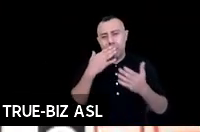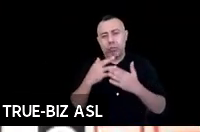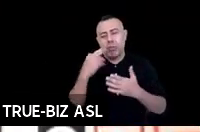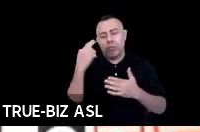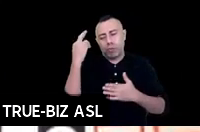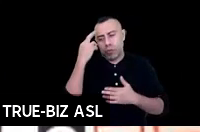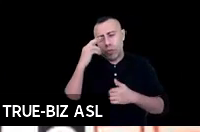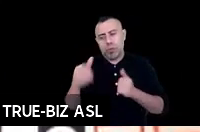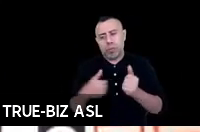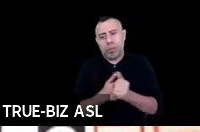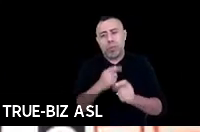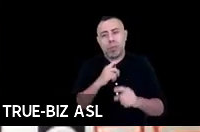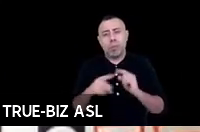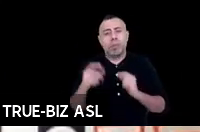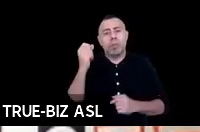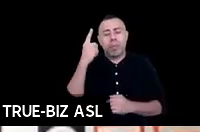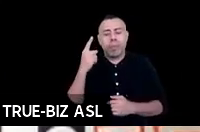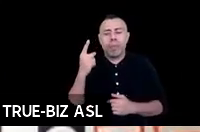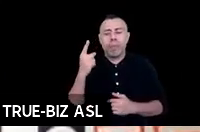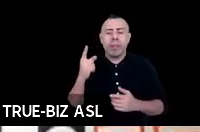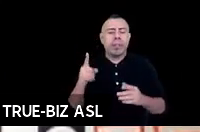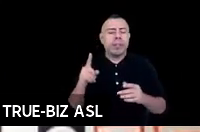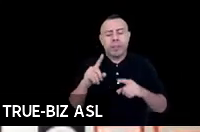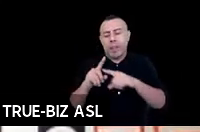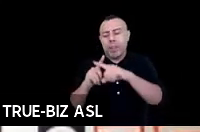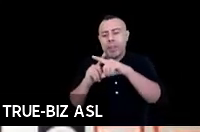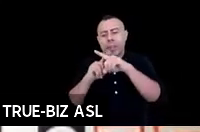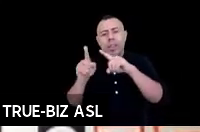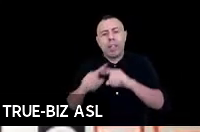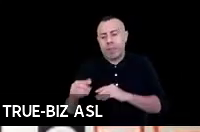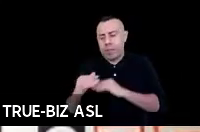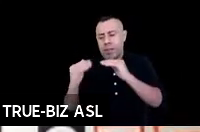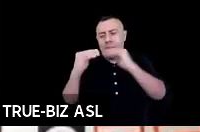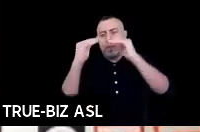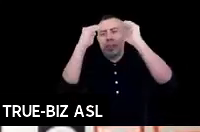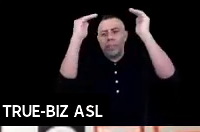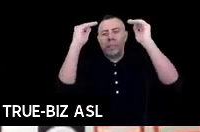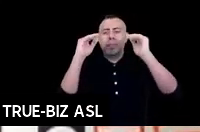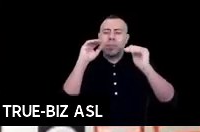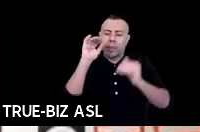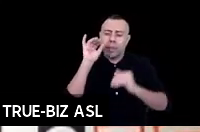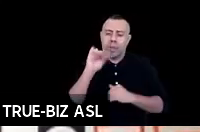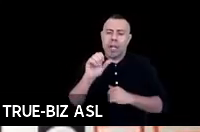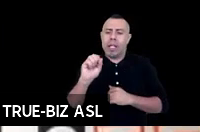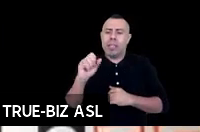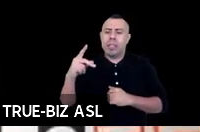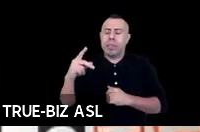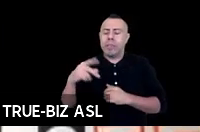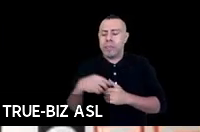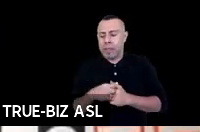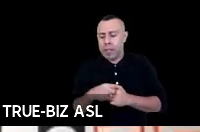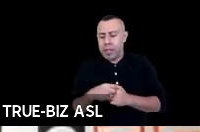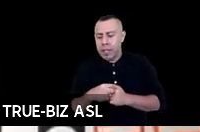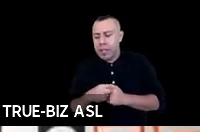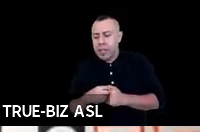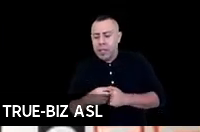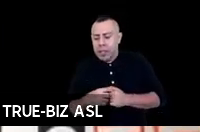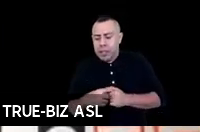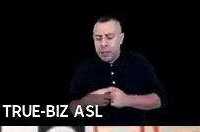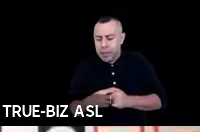different degrees. So, Charles, to speak to kind of what you were saying before, you got this idea from